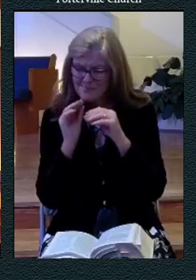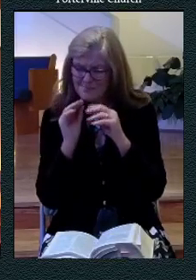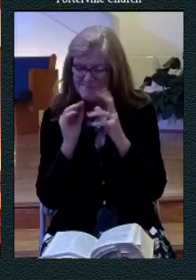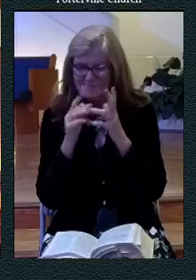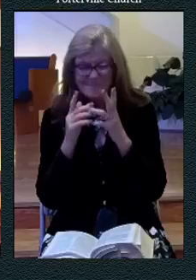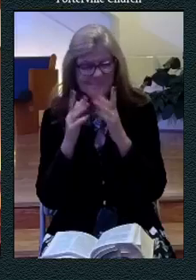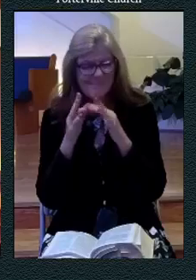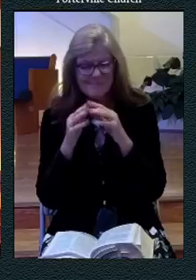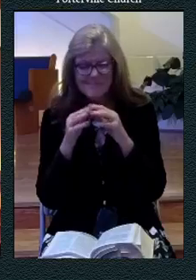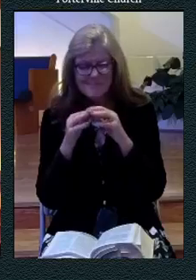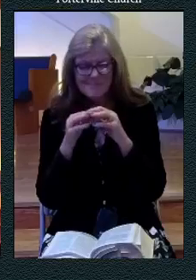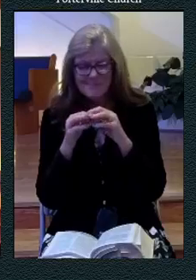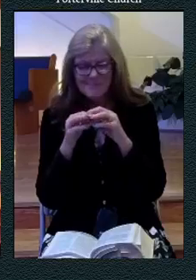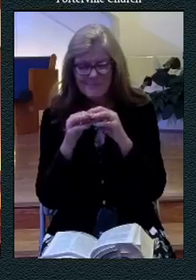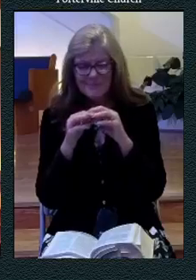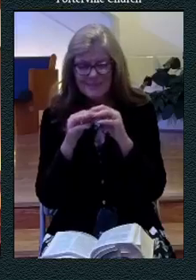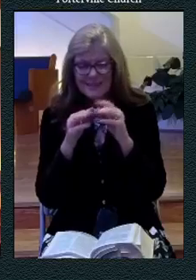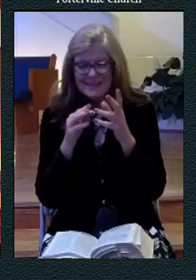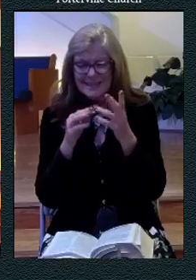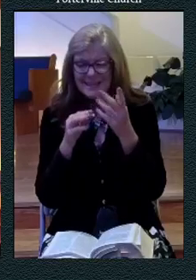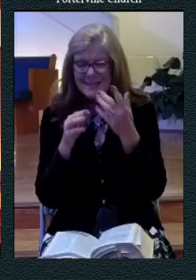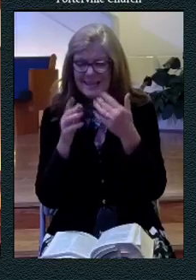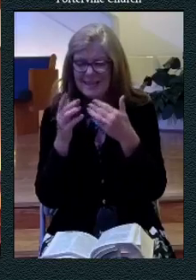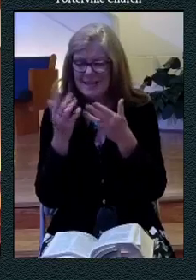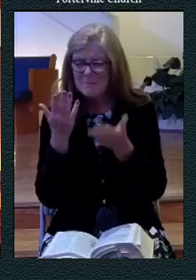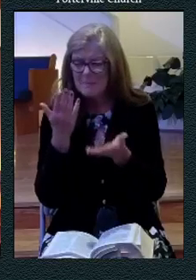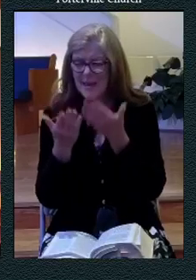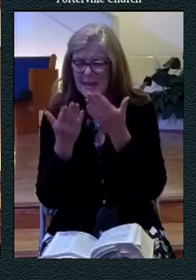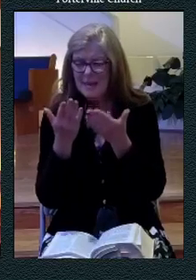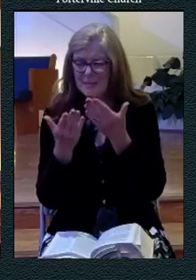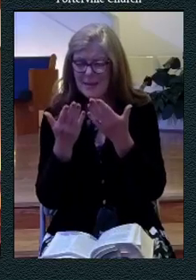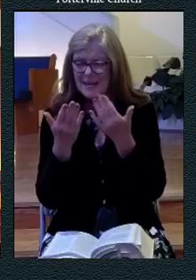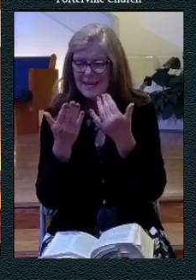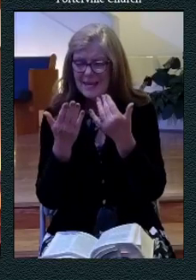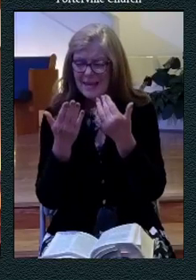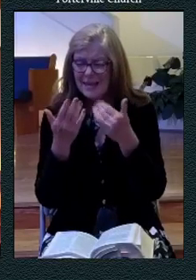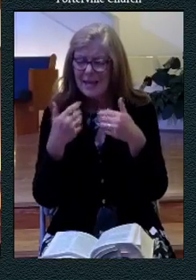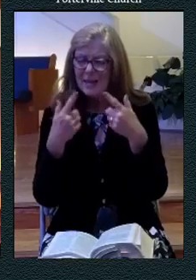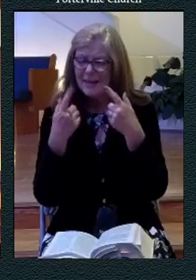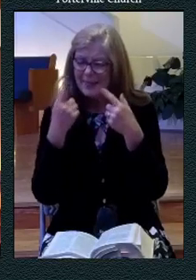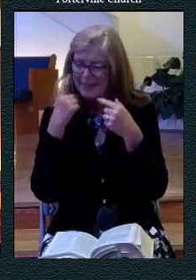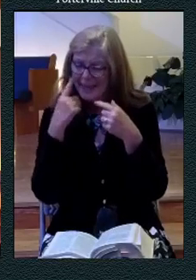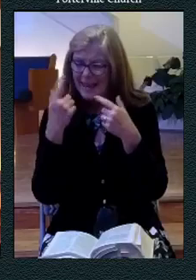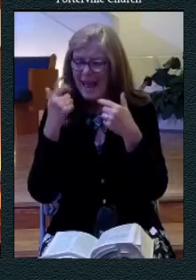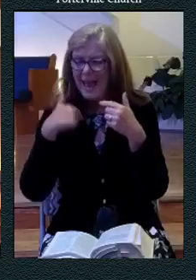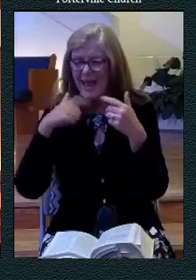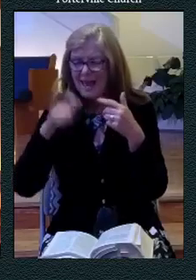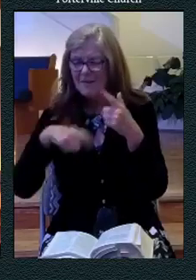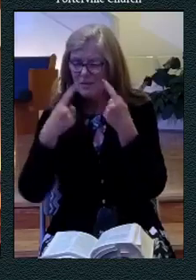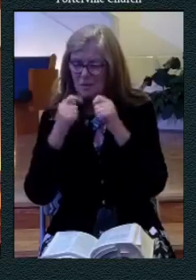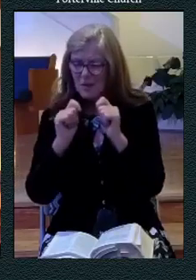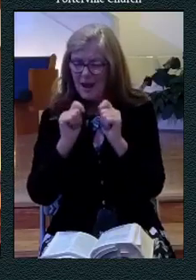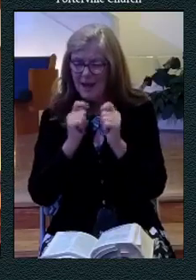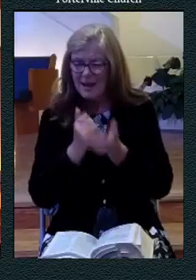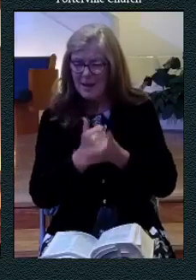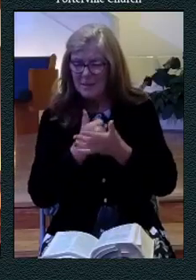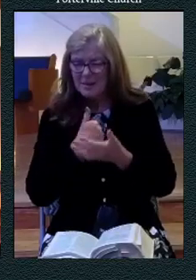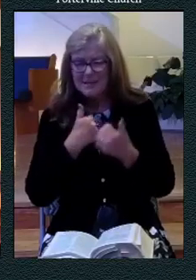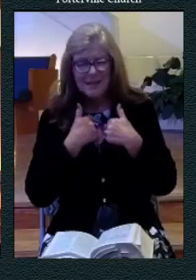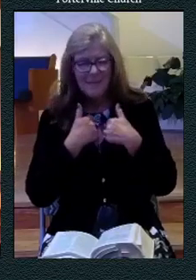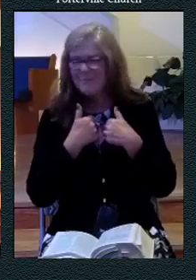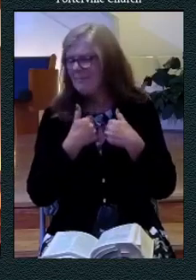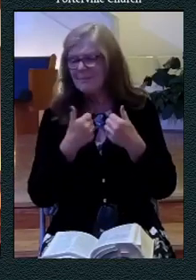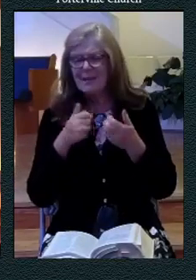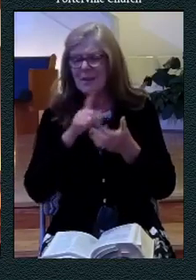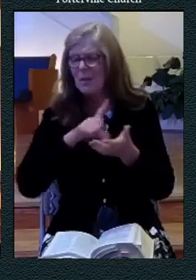imperceptibly, subtly been drawn back into attempts to save ourselves, oh, Lord, help us.